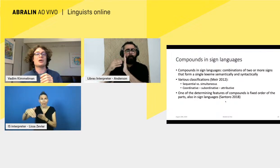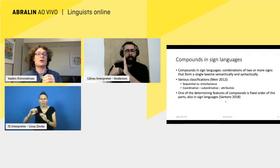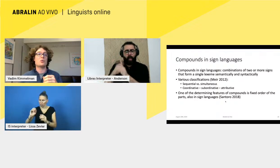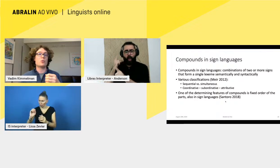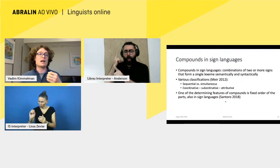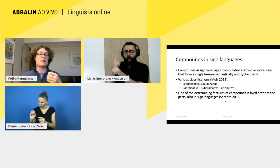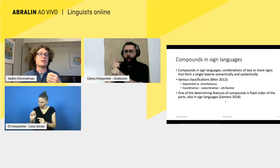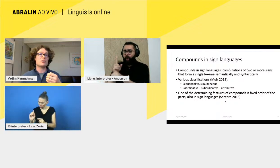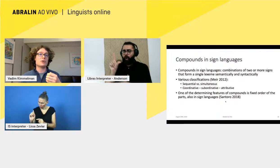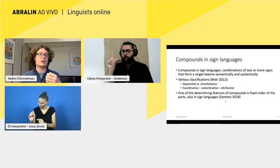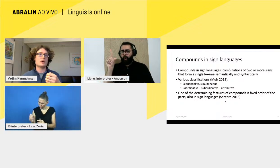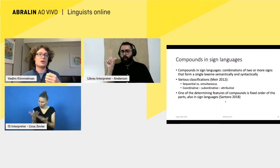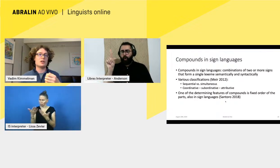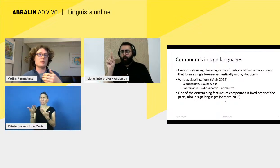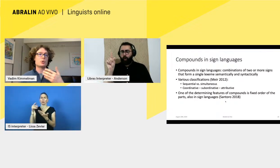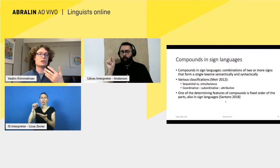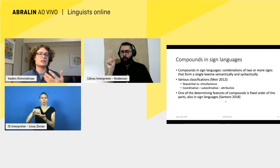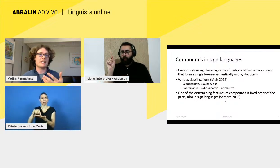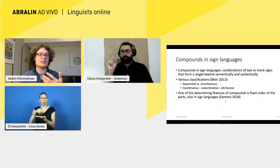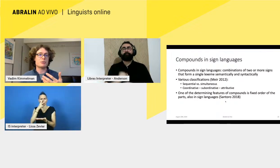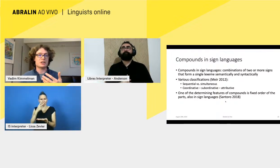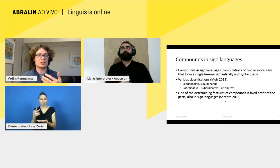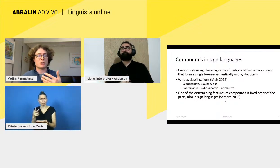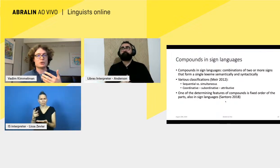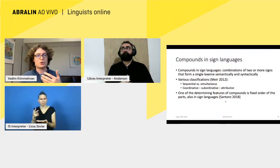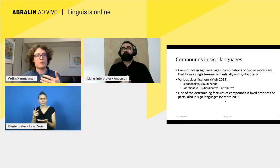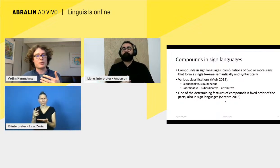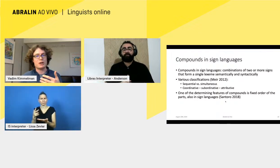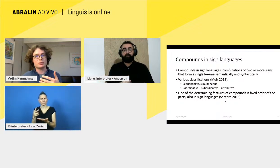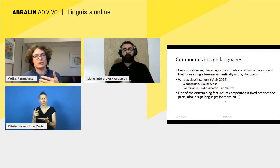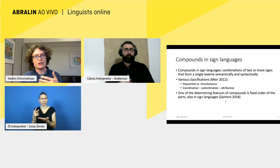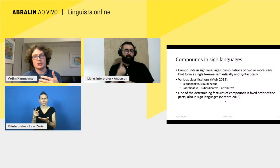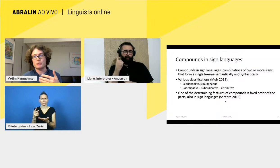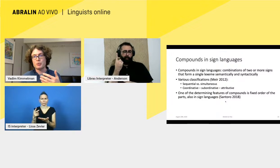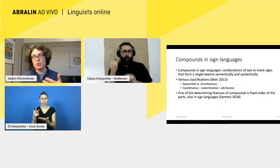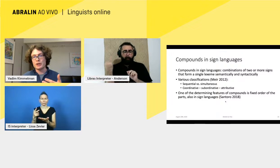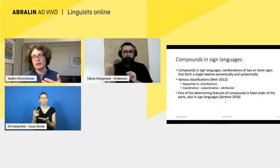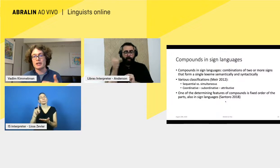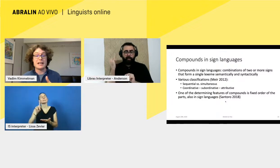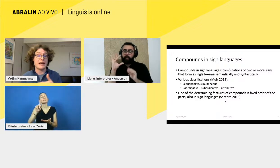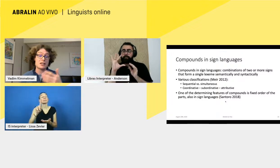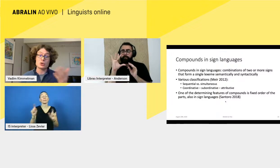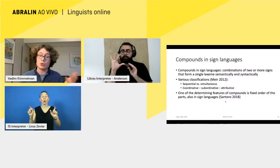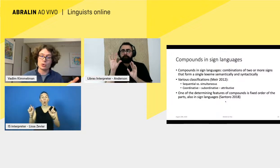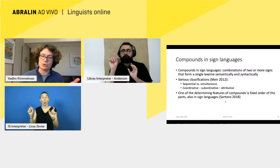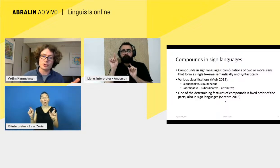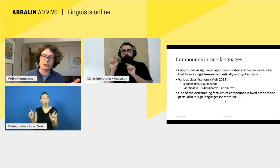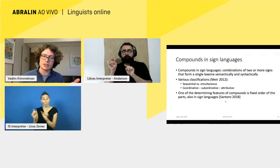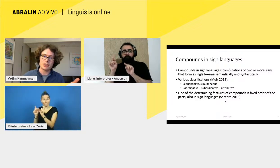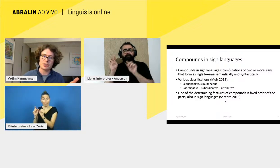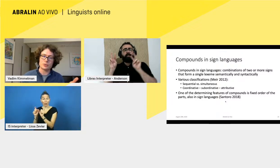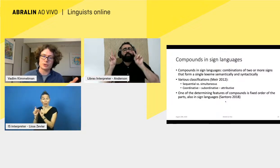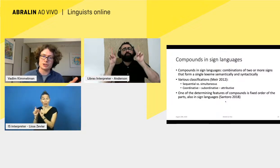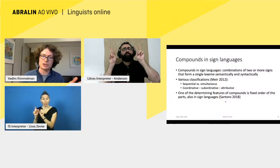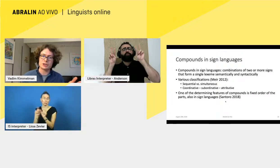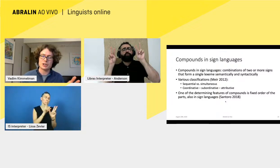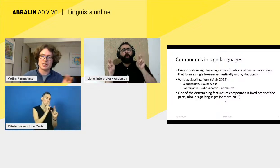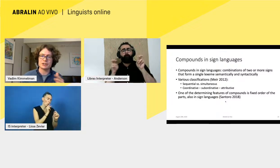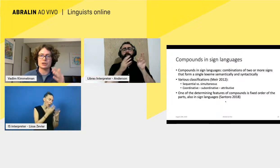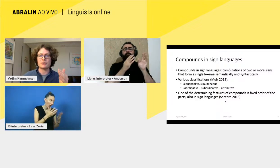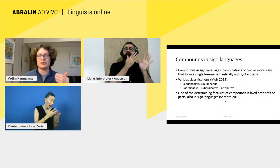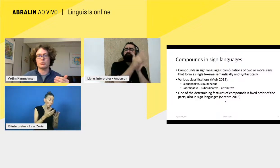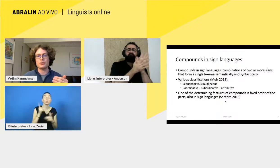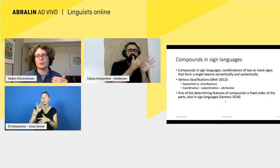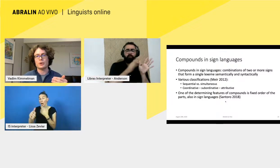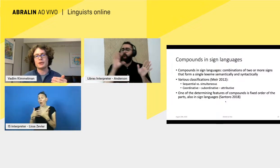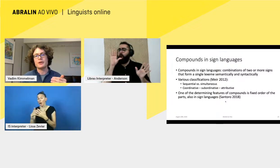Because one important aspect about compounds in spoken and also in sign languages,